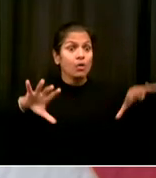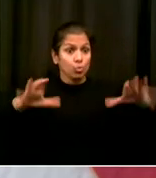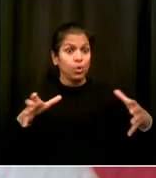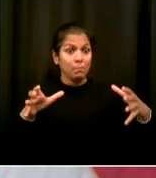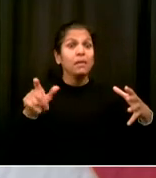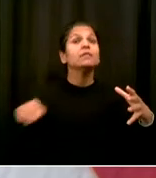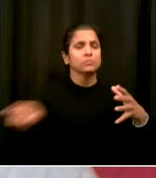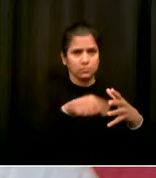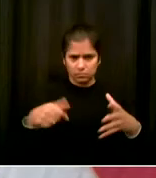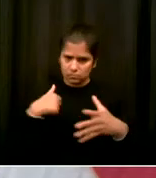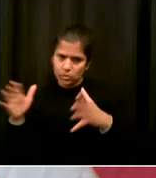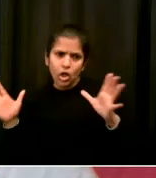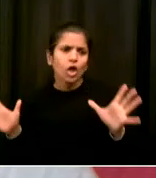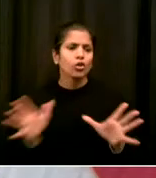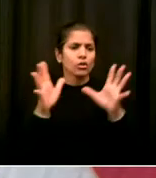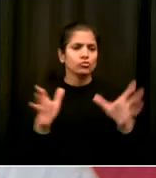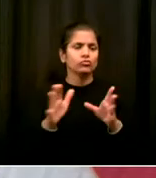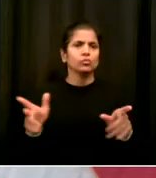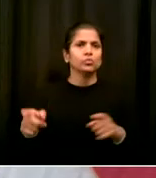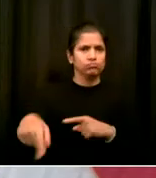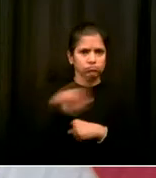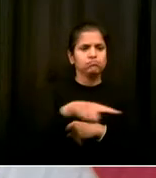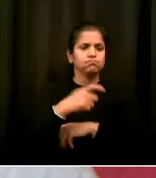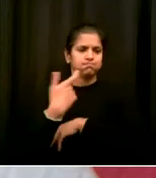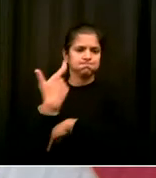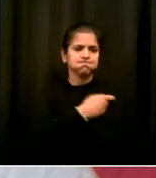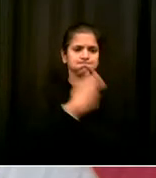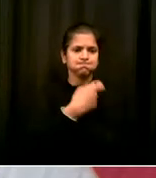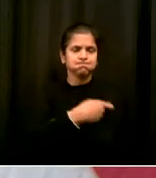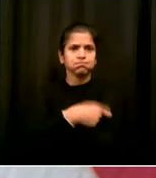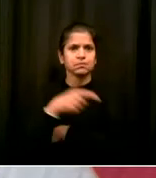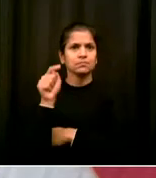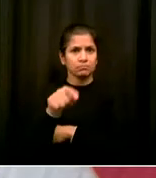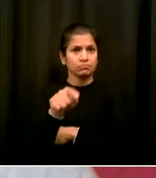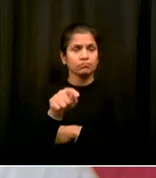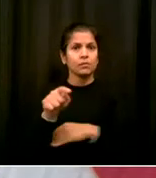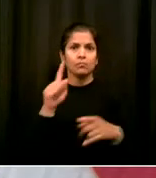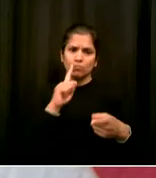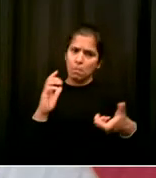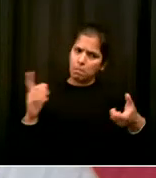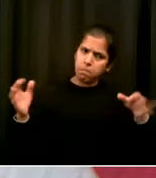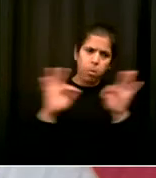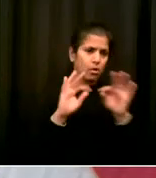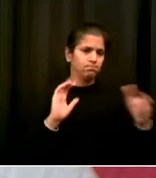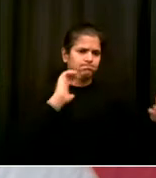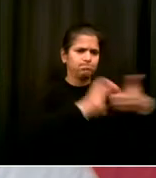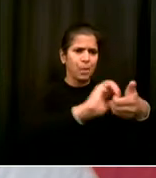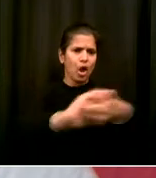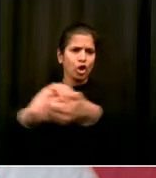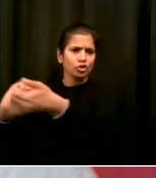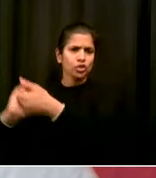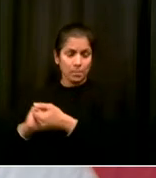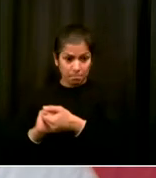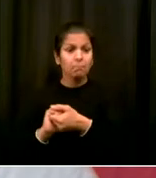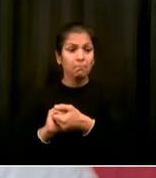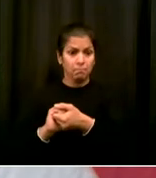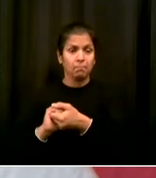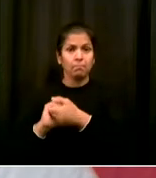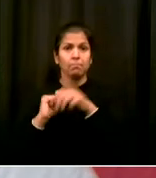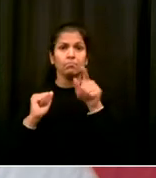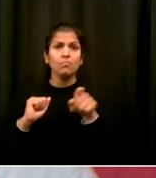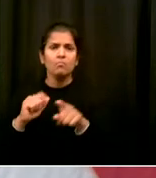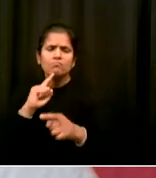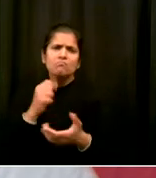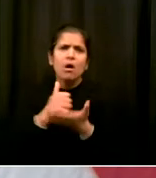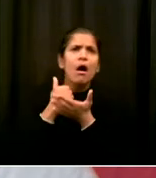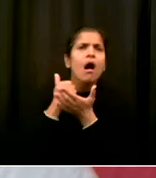organizations. Activating them by providing nurses and pharmacists to vaccinate on site in communities will